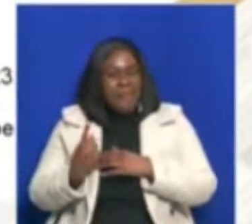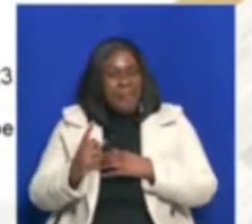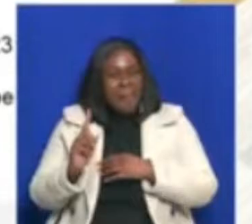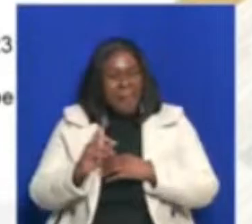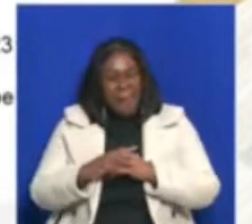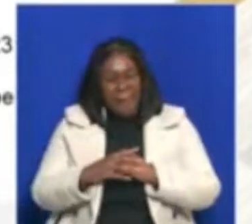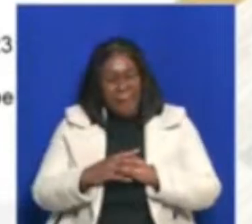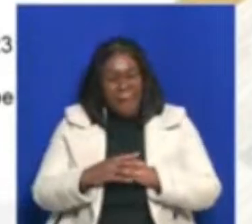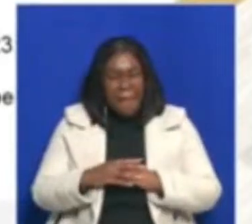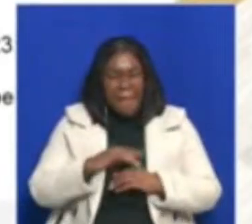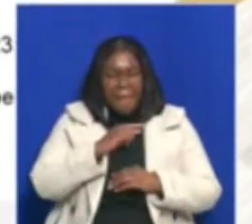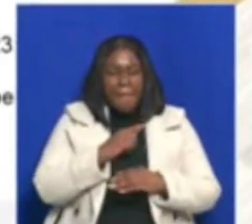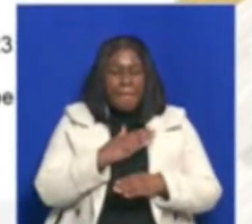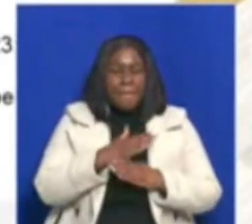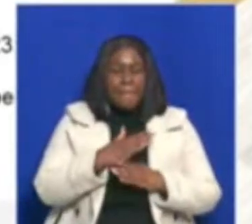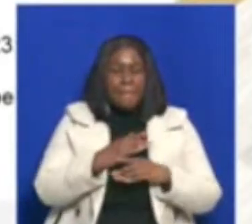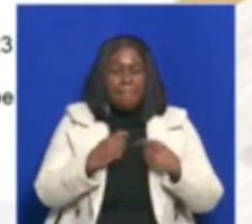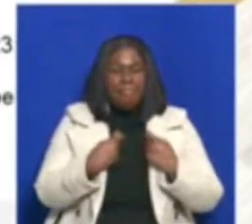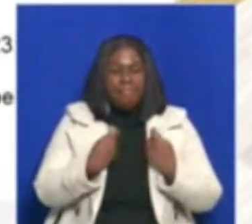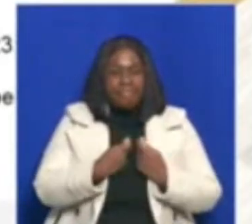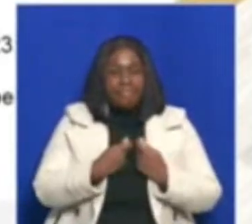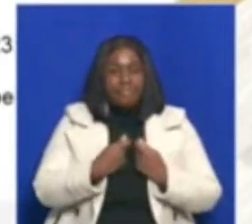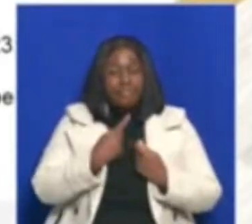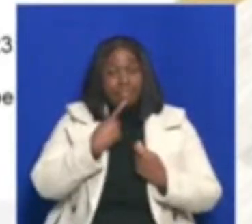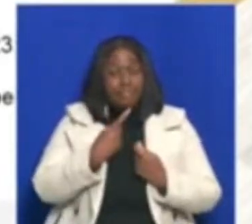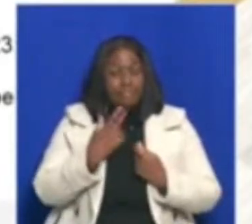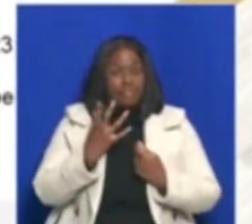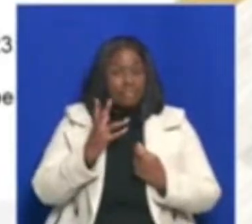from SAP's crime intelligence